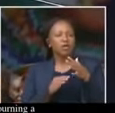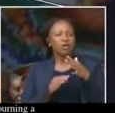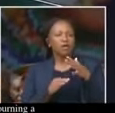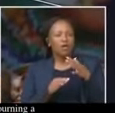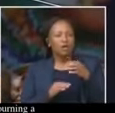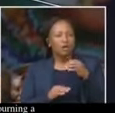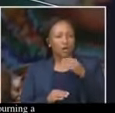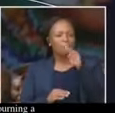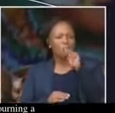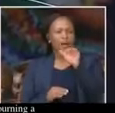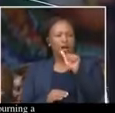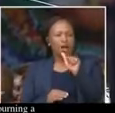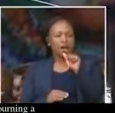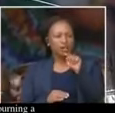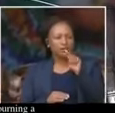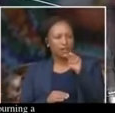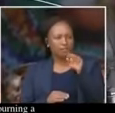Cyril Ramaphosa.